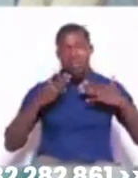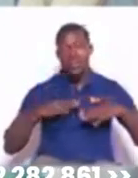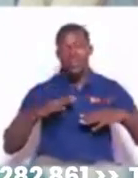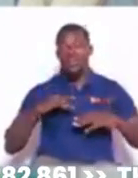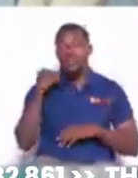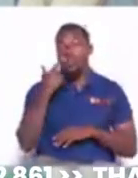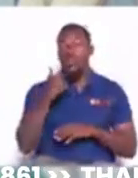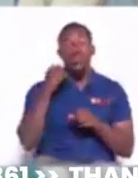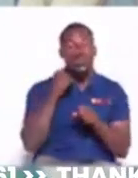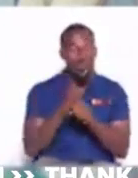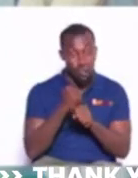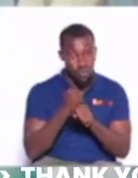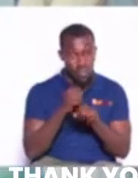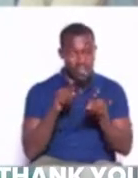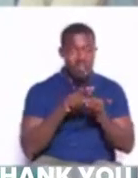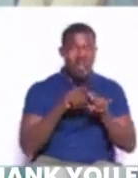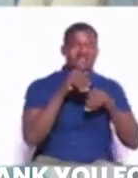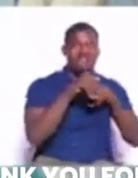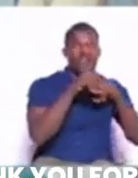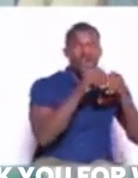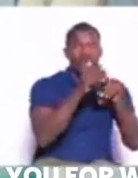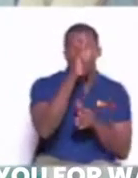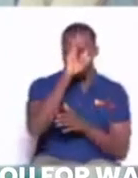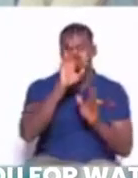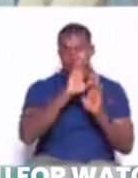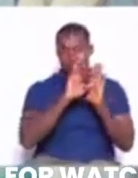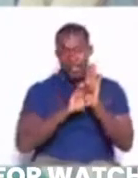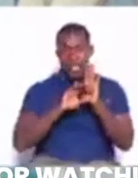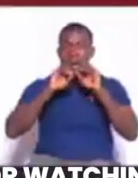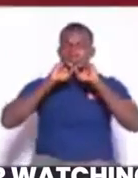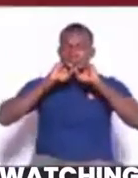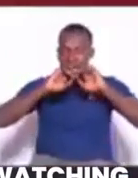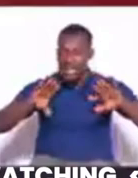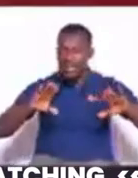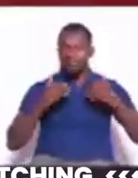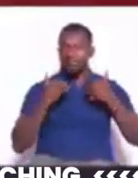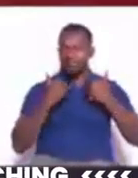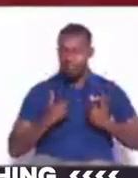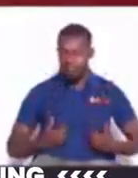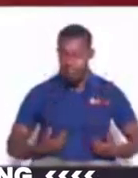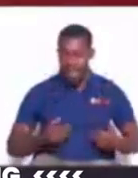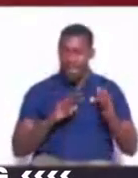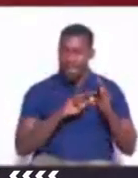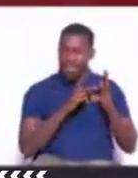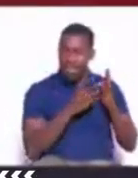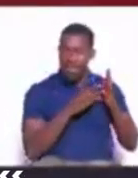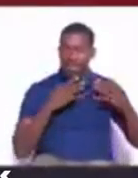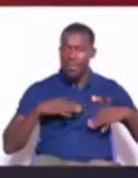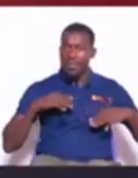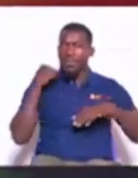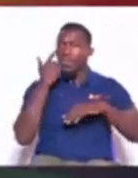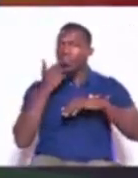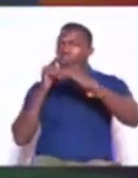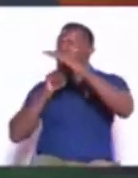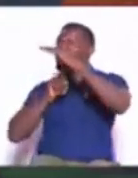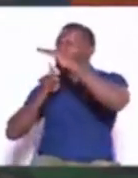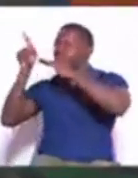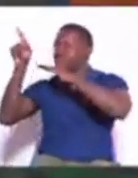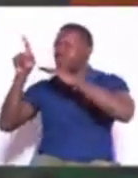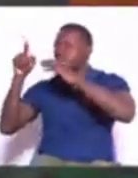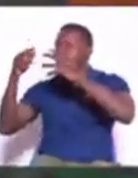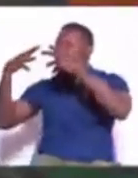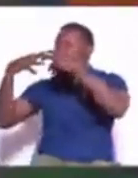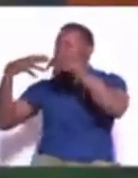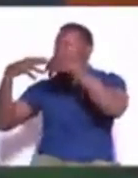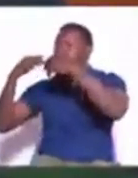do his commandments. Blessed are those that enter in through the gates of the city, that they